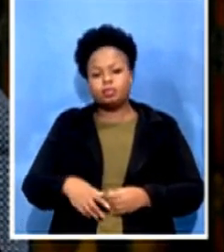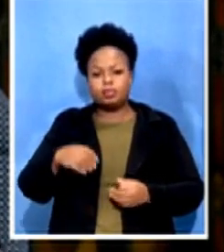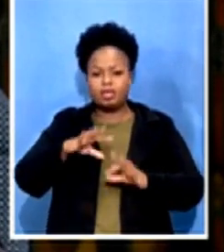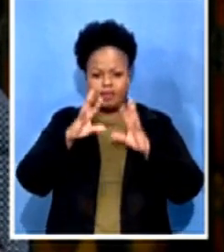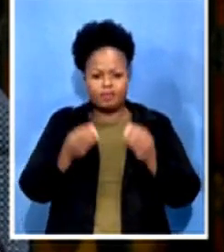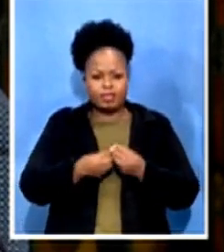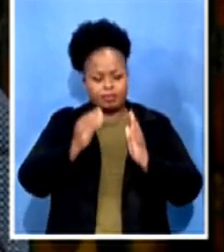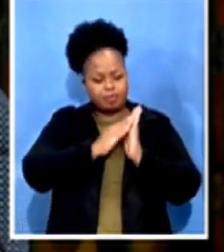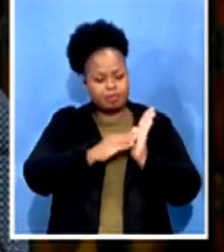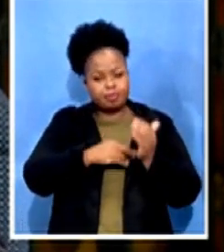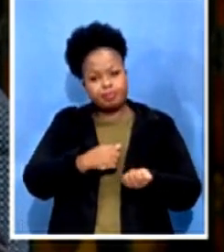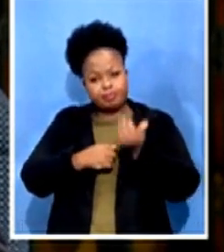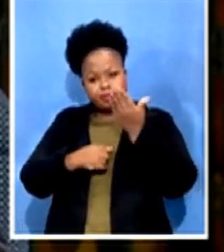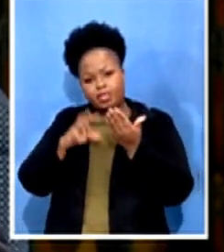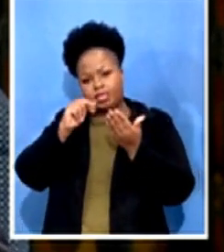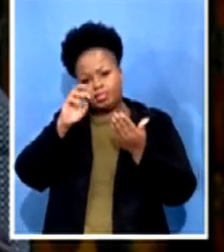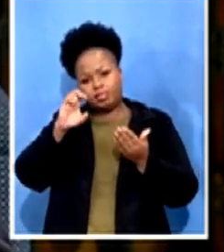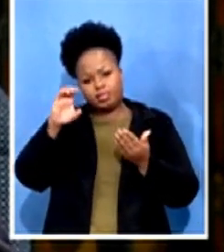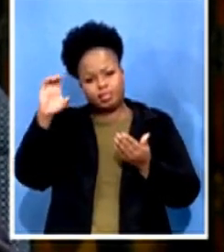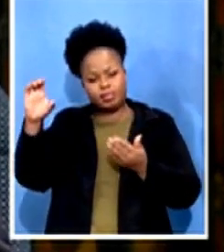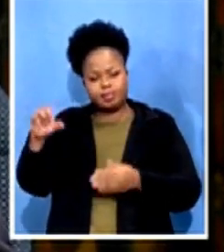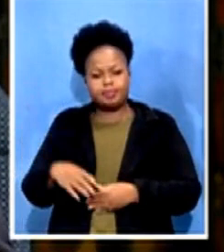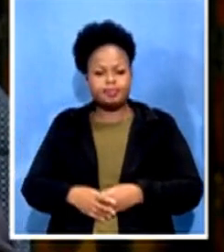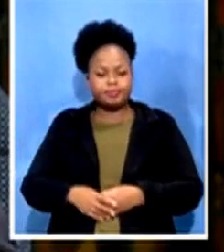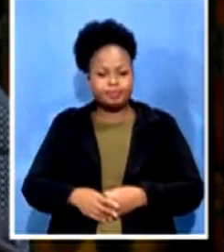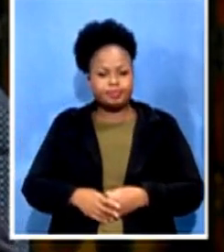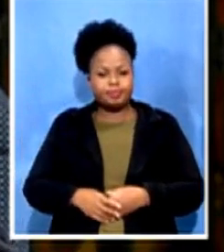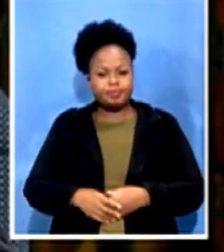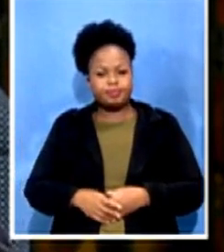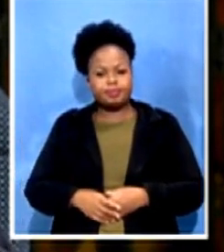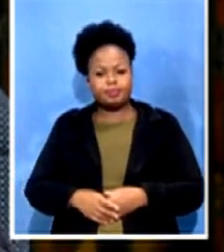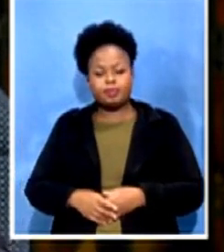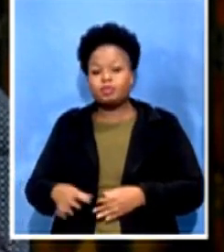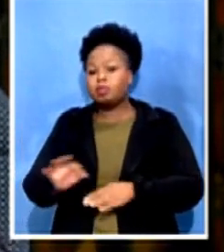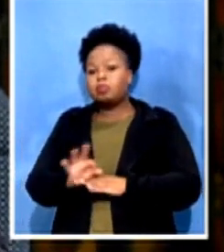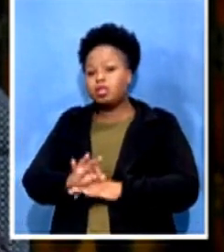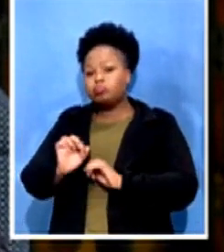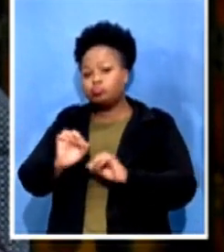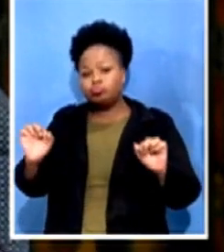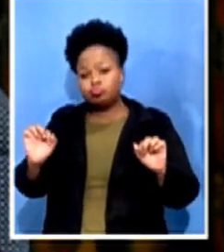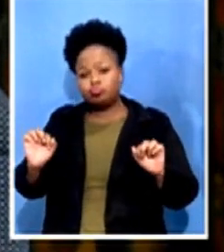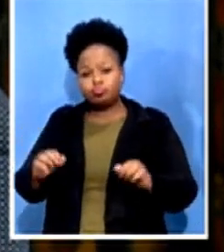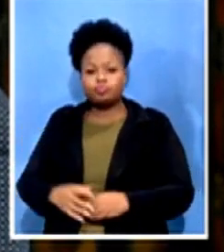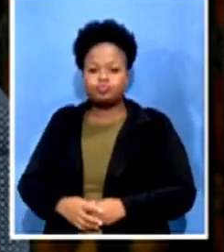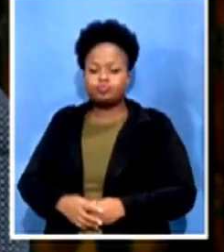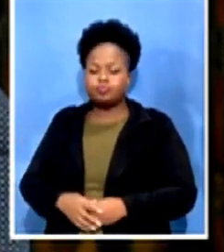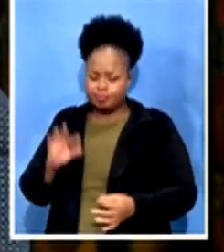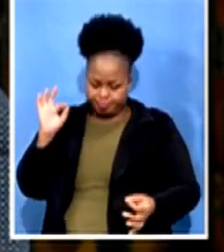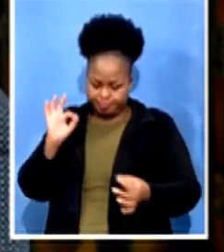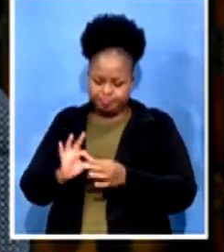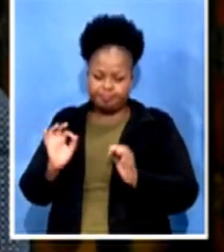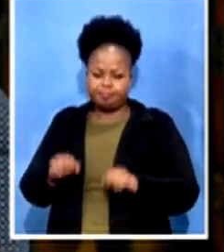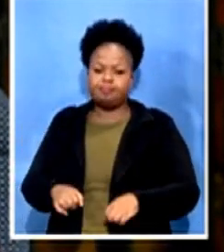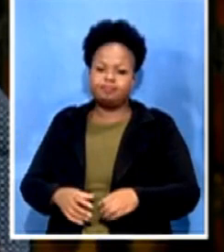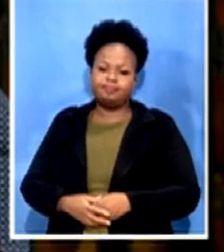Council, and your plan is spot on. Your plan is as we would have liked to see